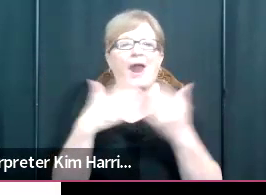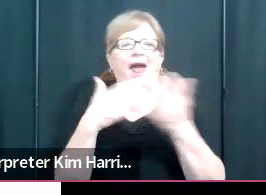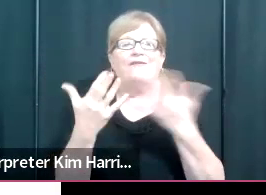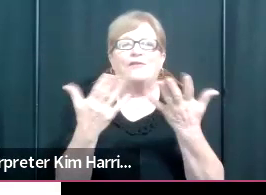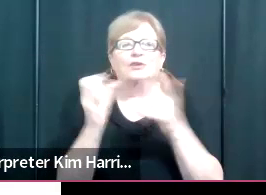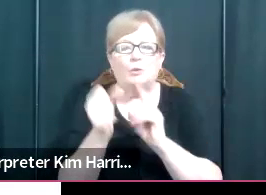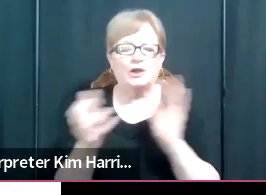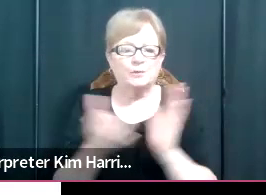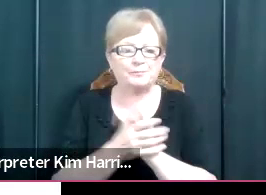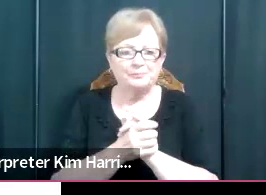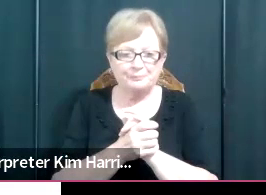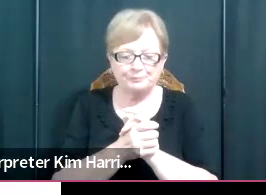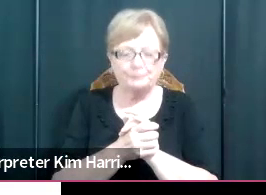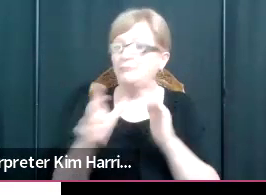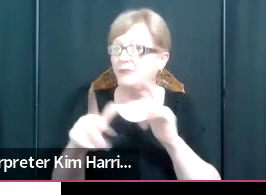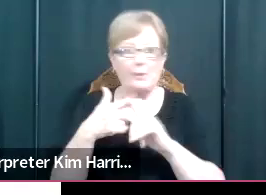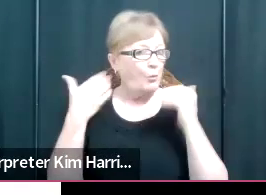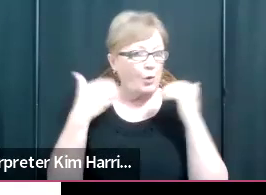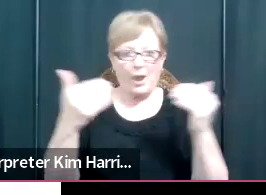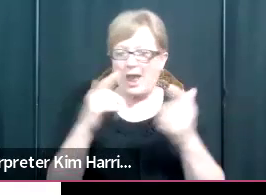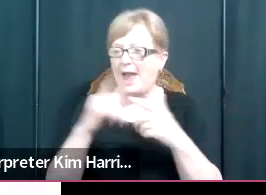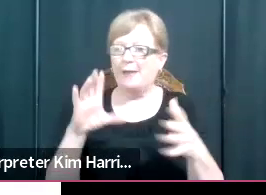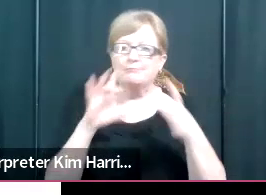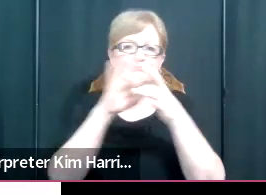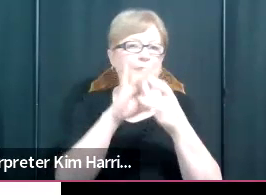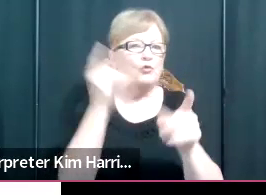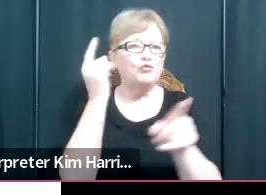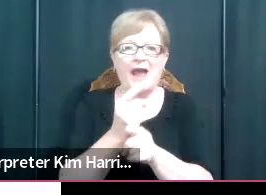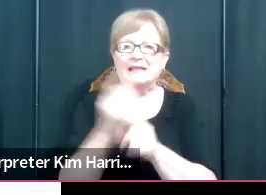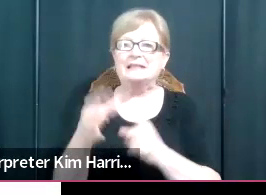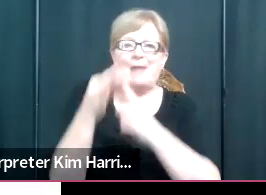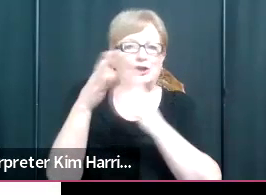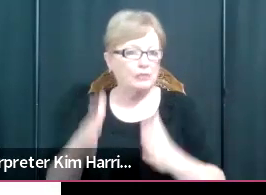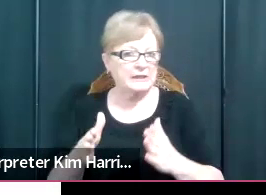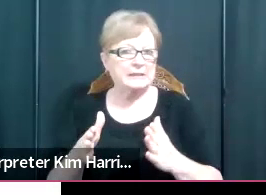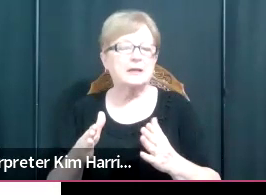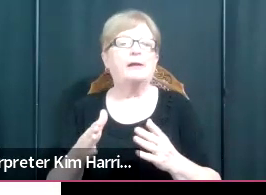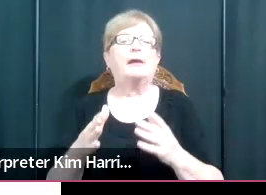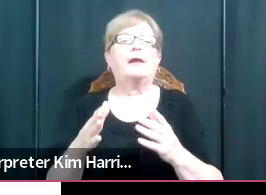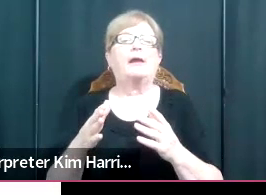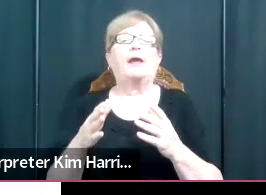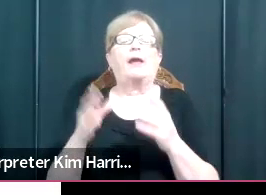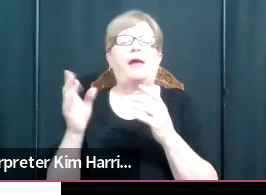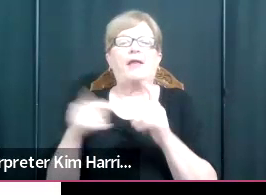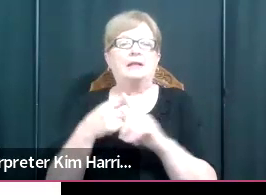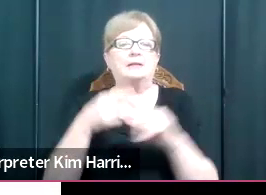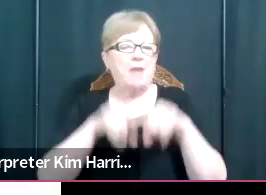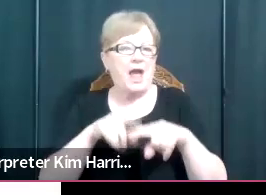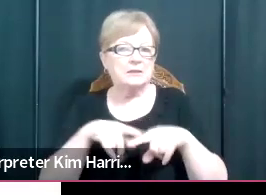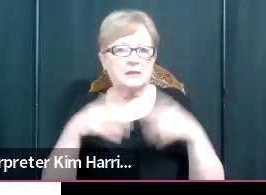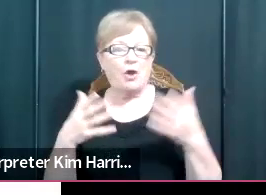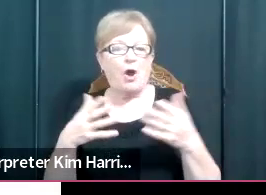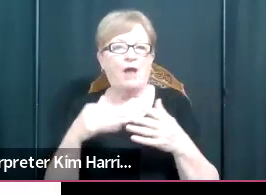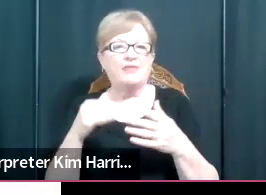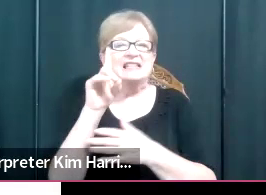be. And we'll get you hooked up with the appropriate specialist or specialists. Depending on the